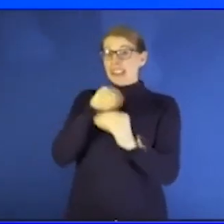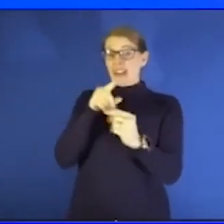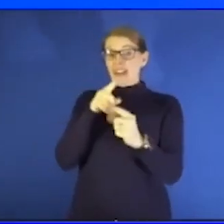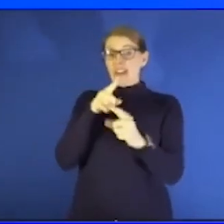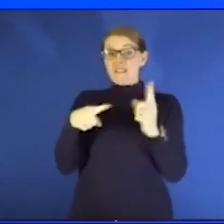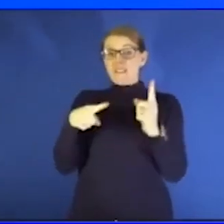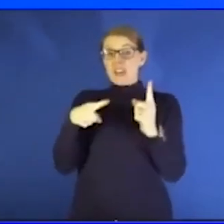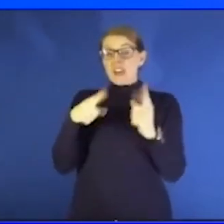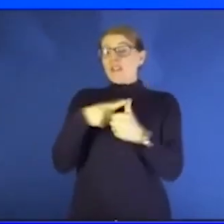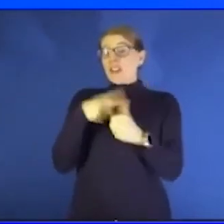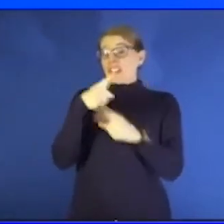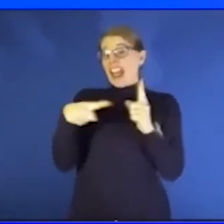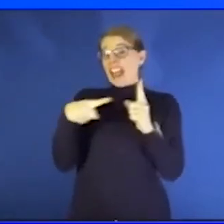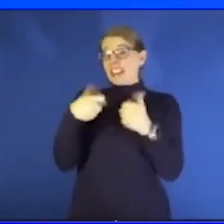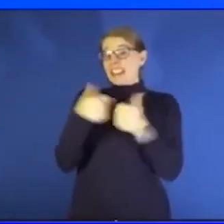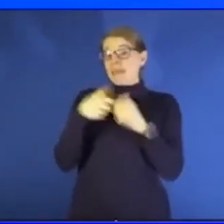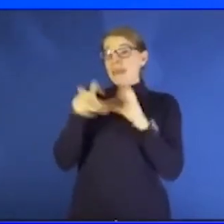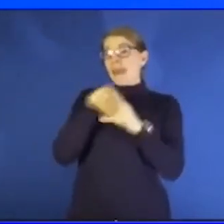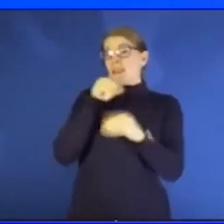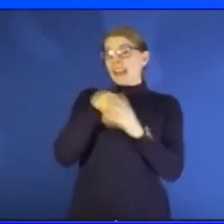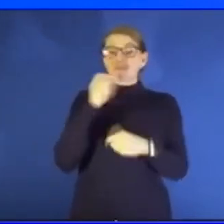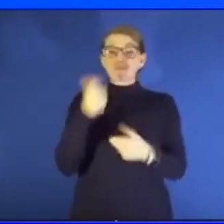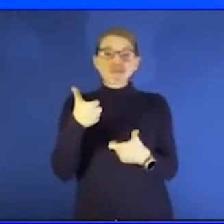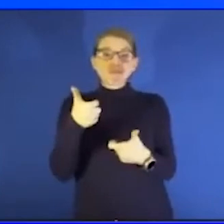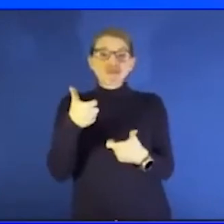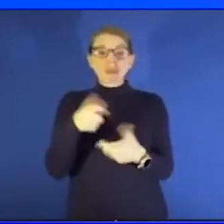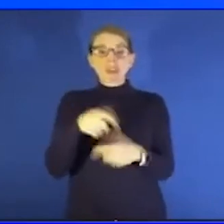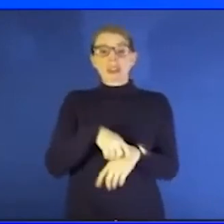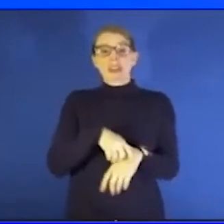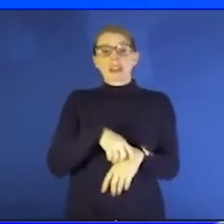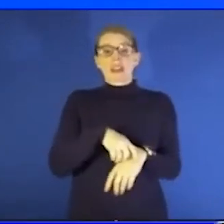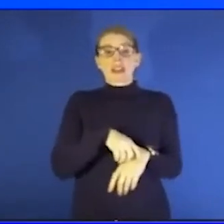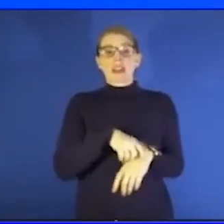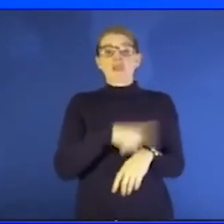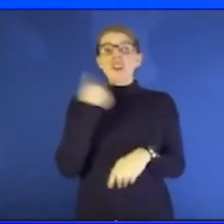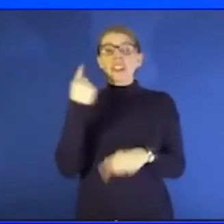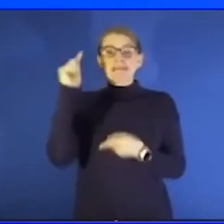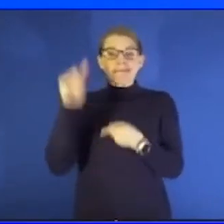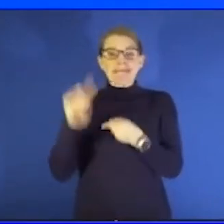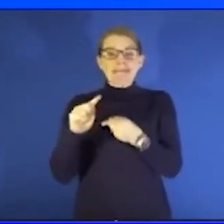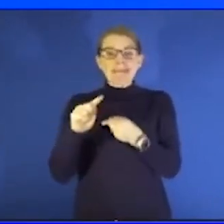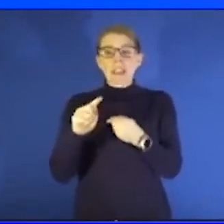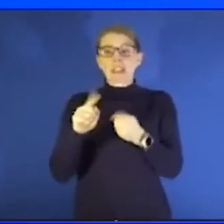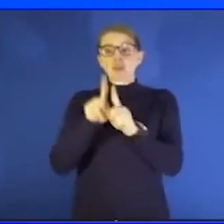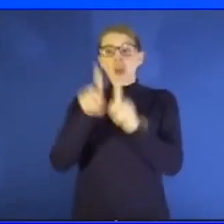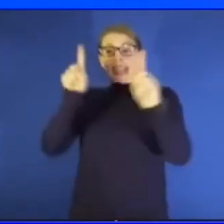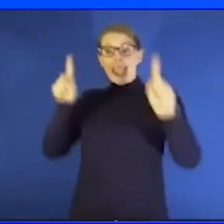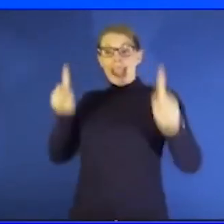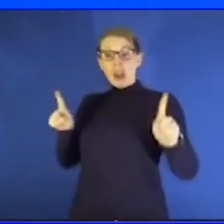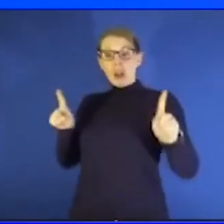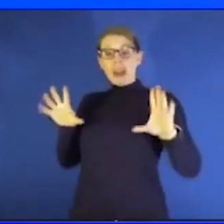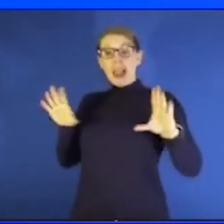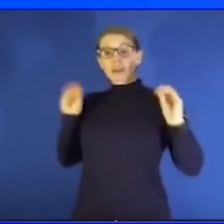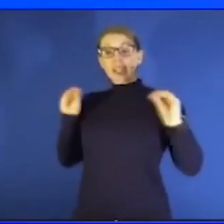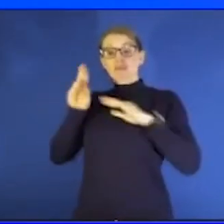outside. And again, decreasing your risk by spreading out, staying outside, then wearing your mask